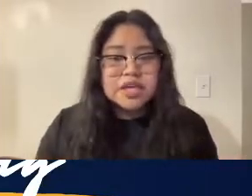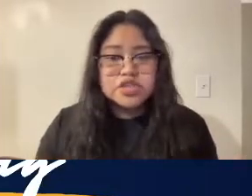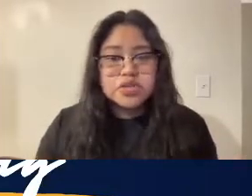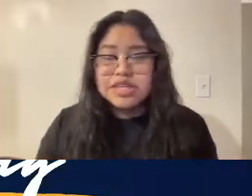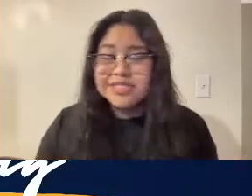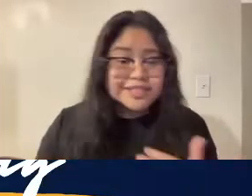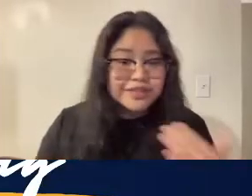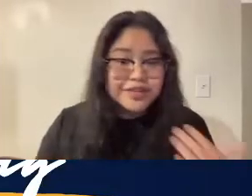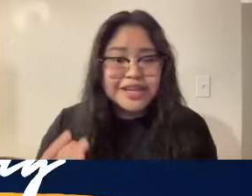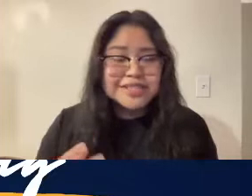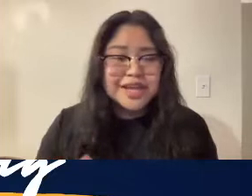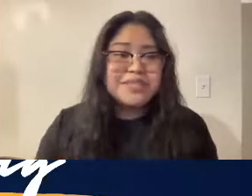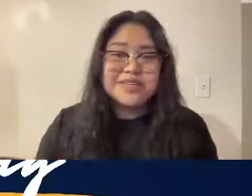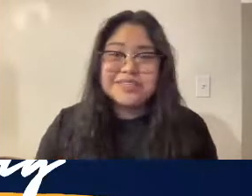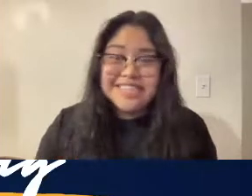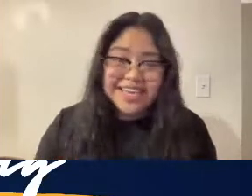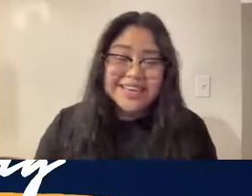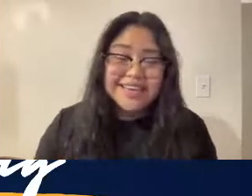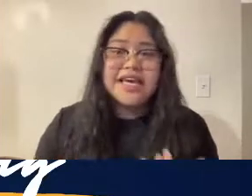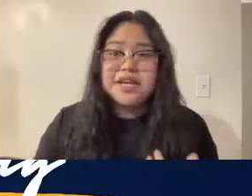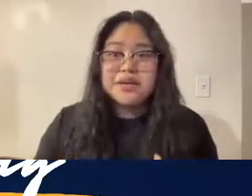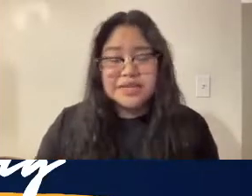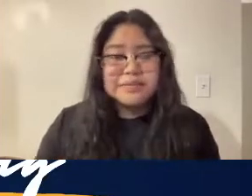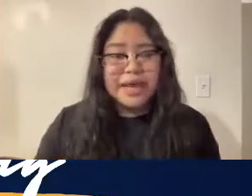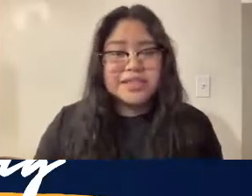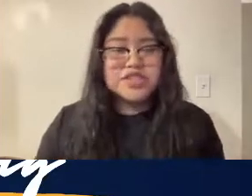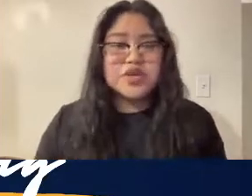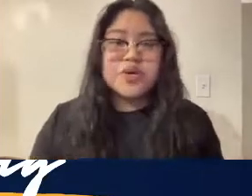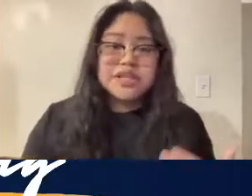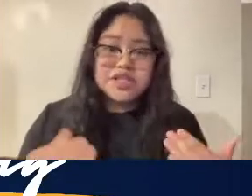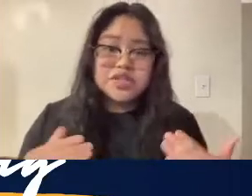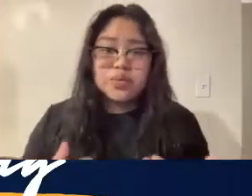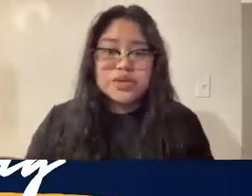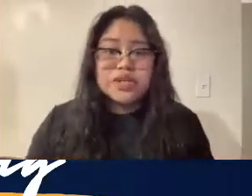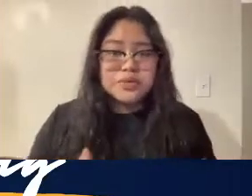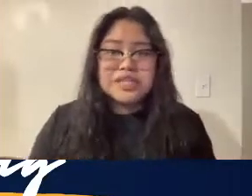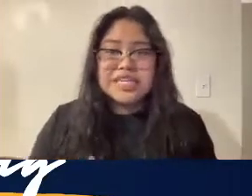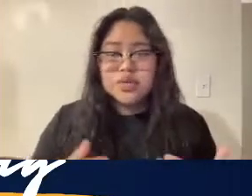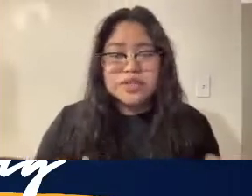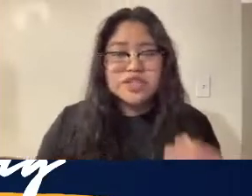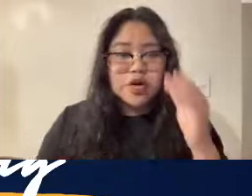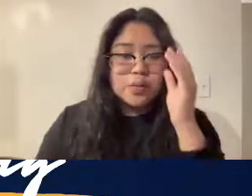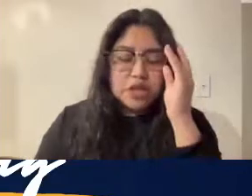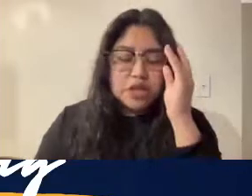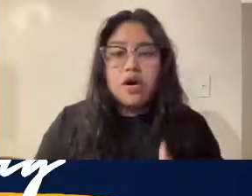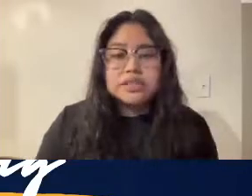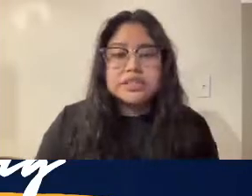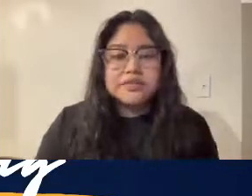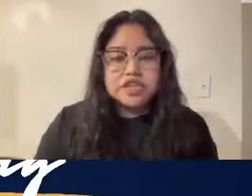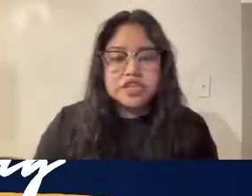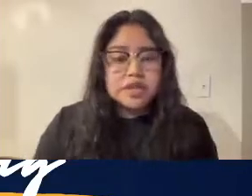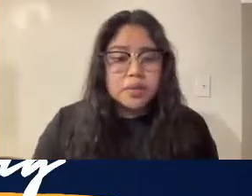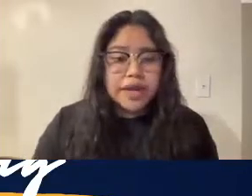movement to contest every race up and down the state and up and down the ballot. So this role really, really is going to go